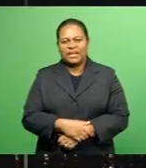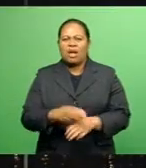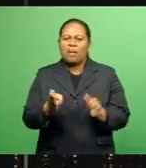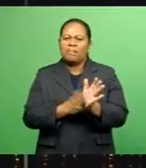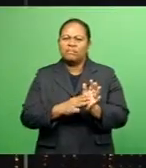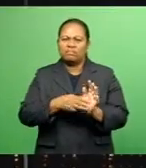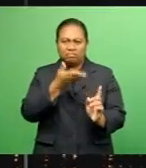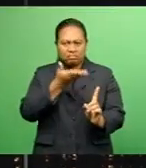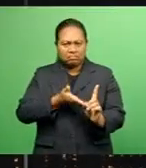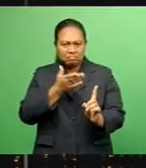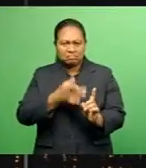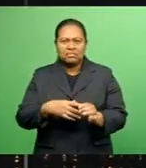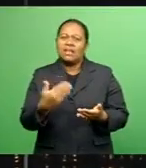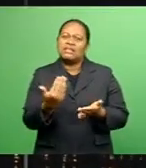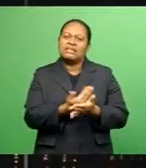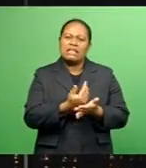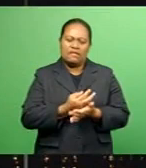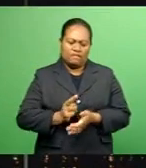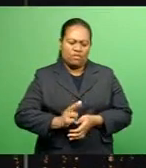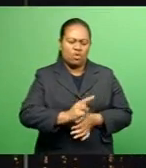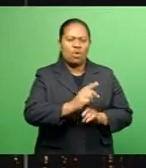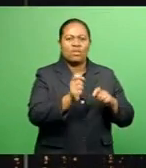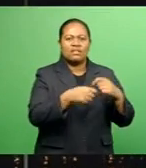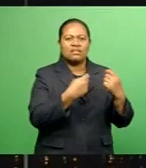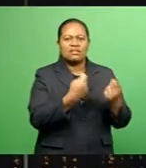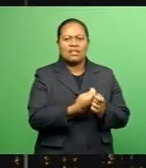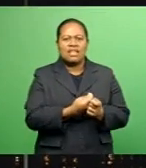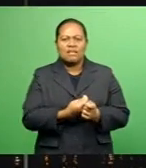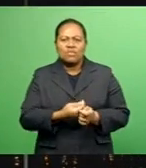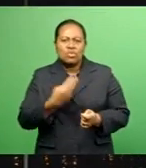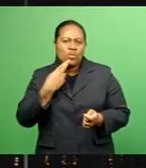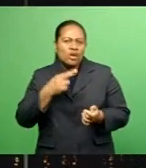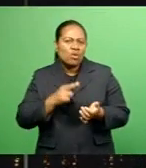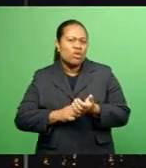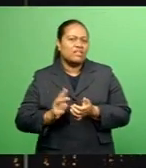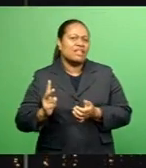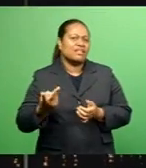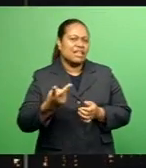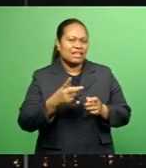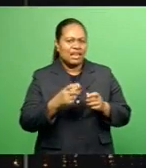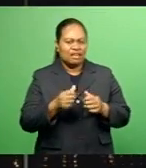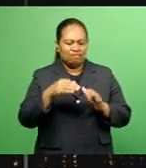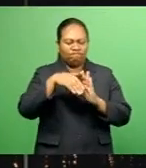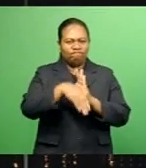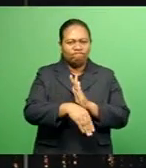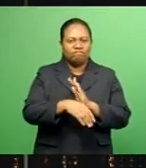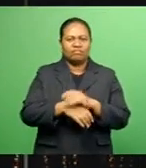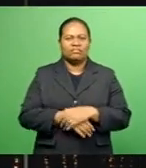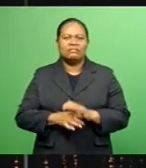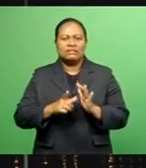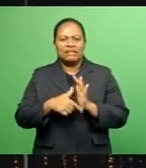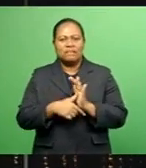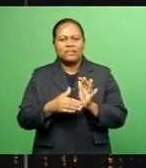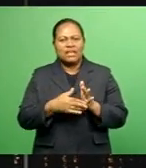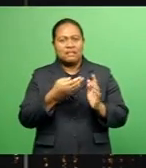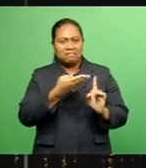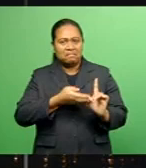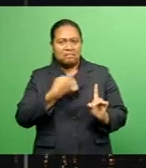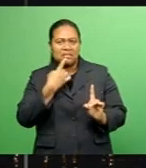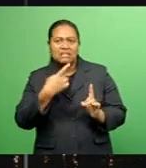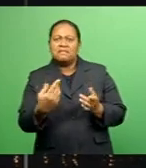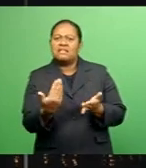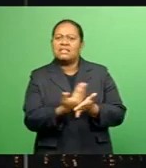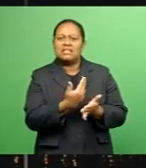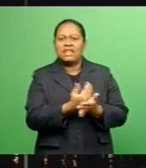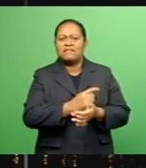Mohamed Alam saved Rewa Football from recording their second loss in the Digicel Premier League. Alam saved a